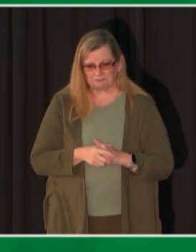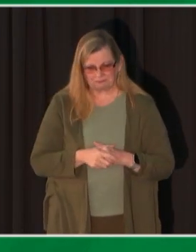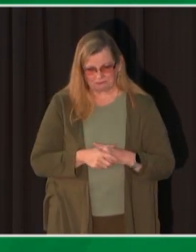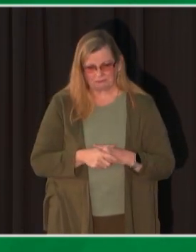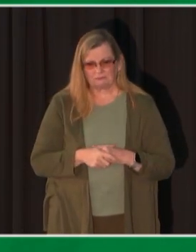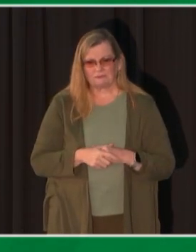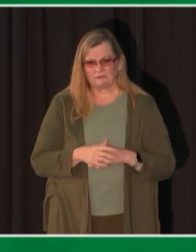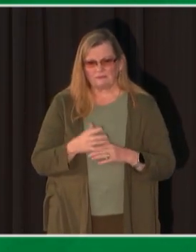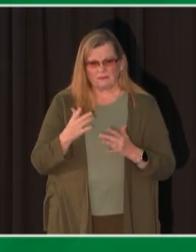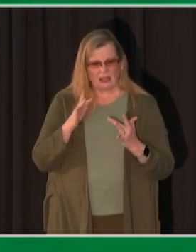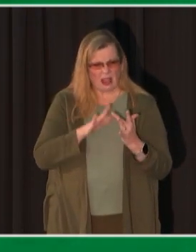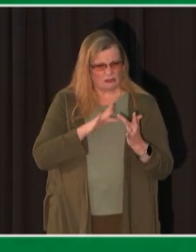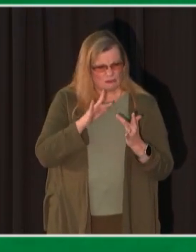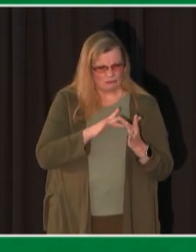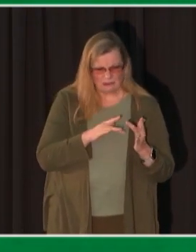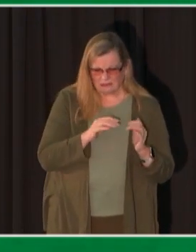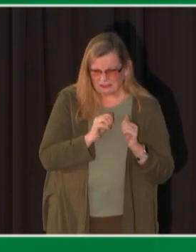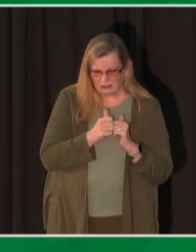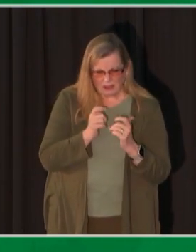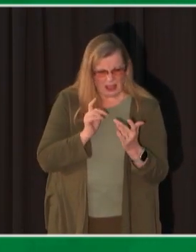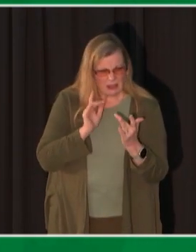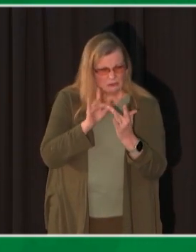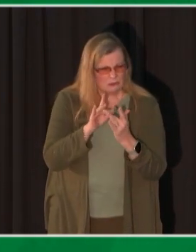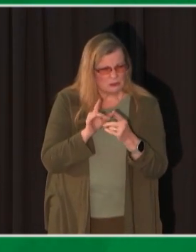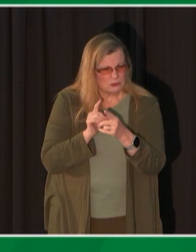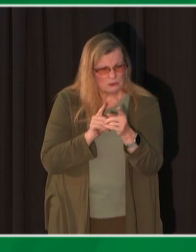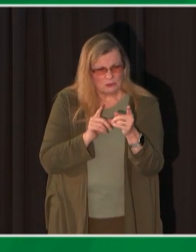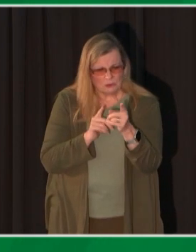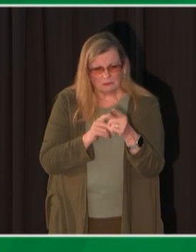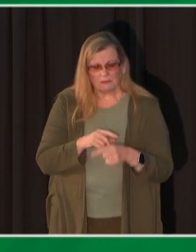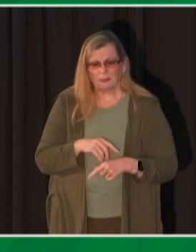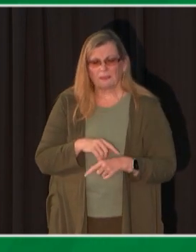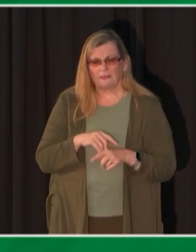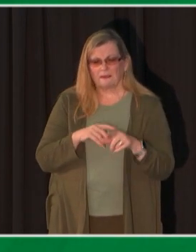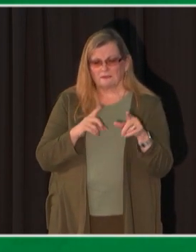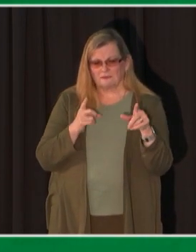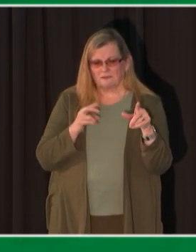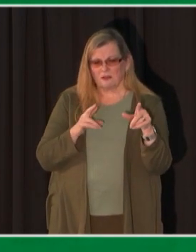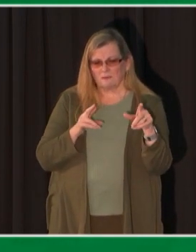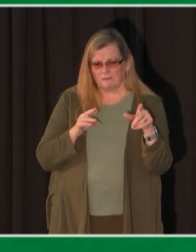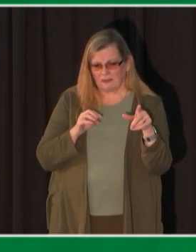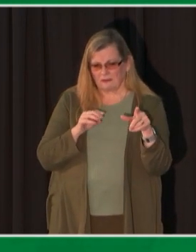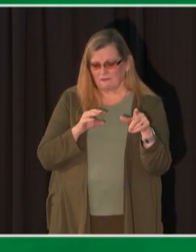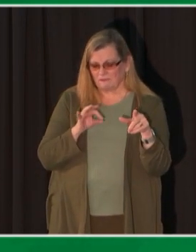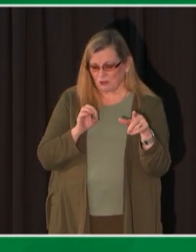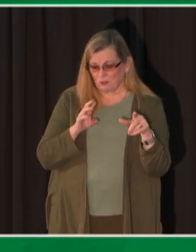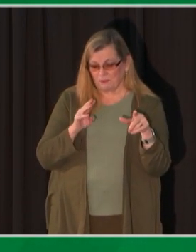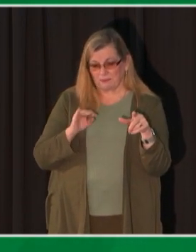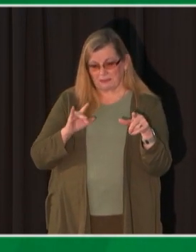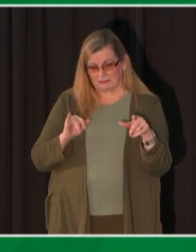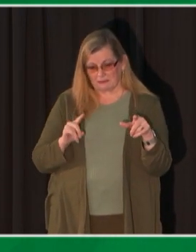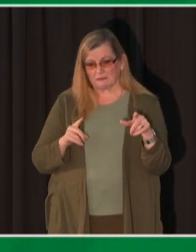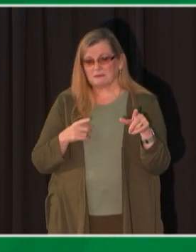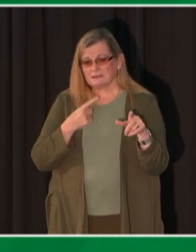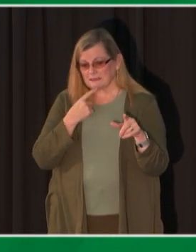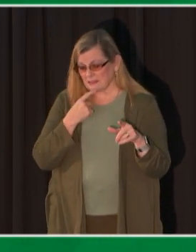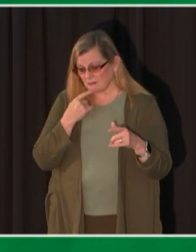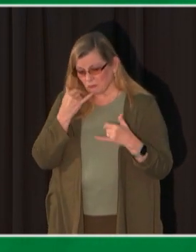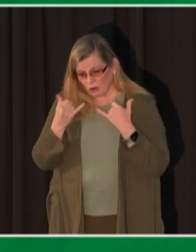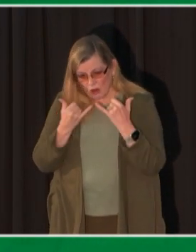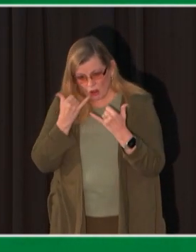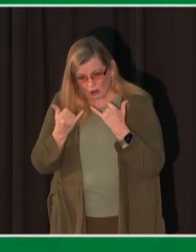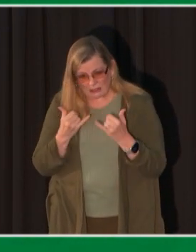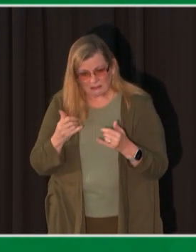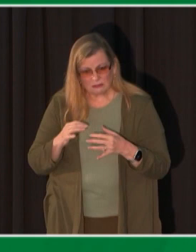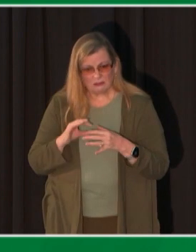these students? So we call families, we reach out to relatives. Again, as I mentioned earlier, we reach out